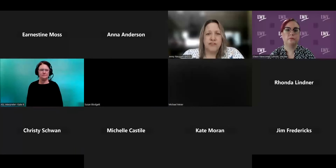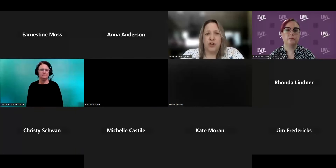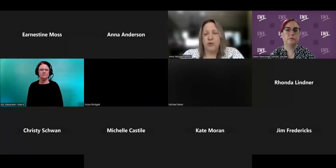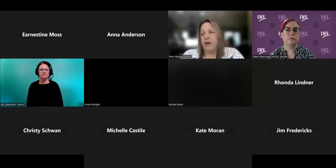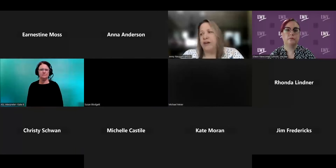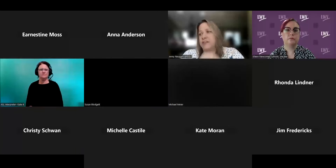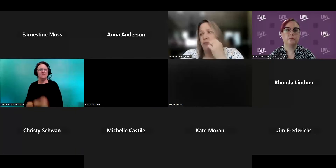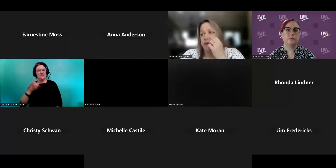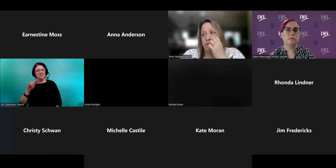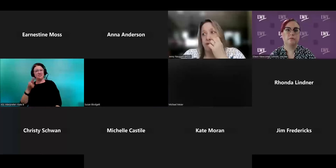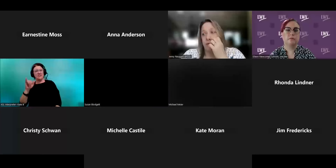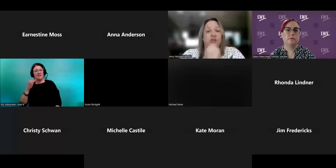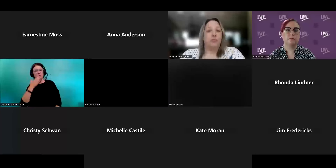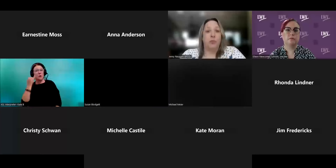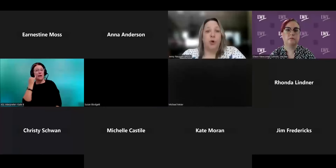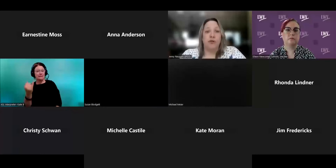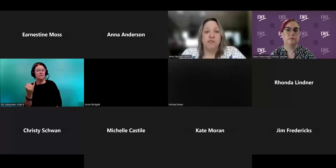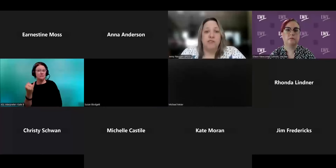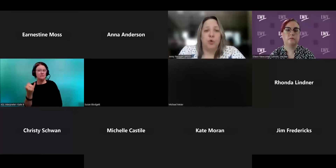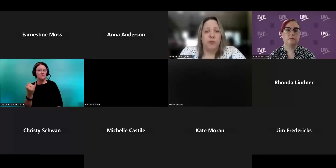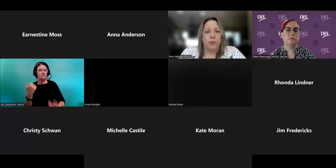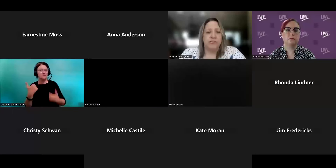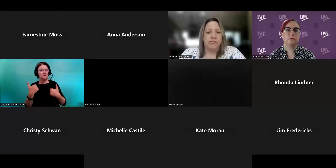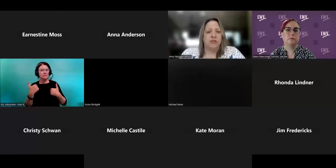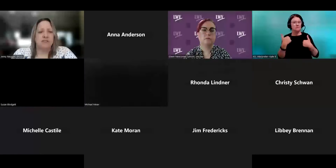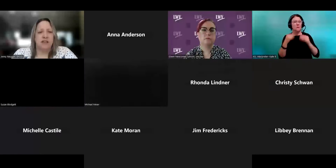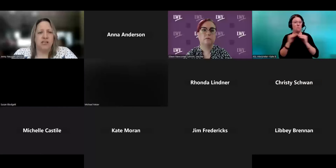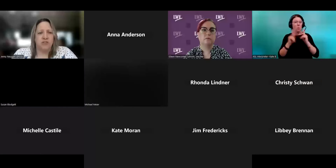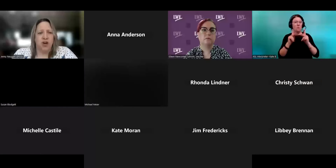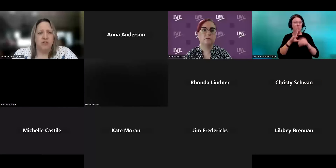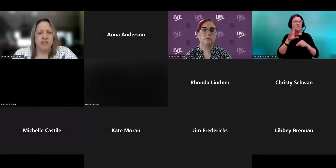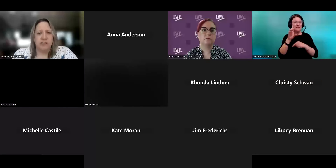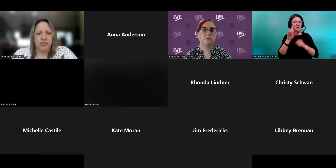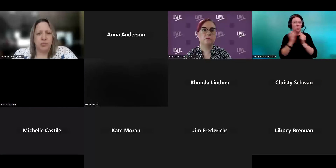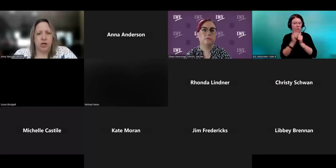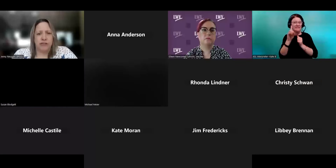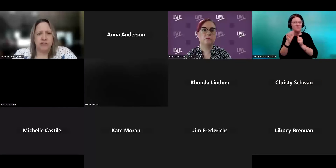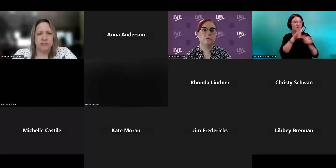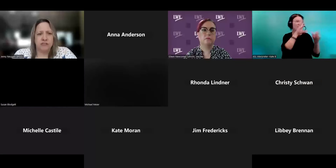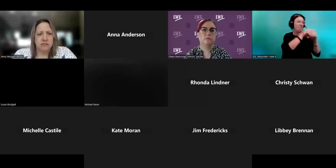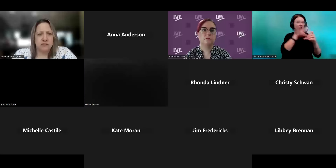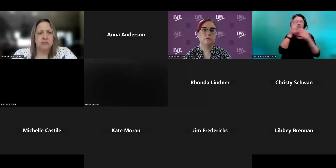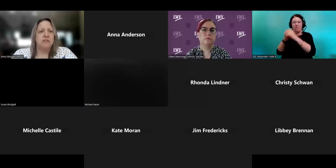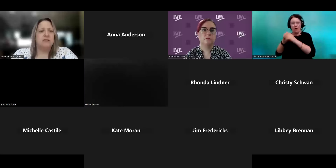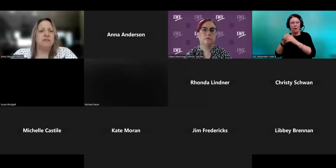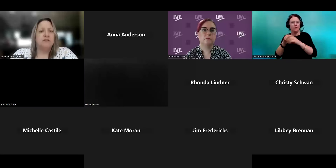That's another great idea, though, that we could promote is more people with disabilities getting involved in your party's